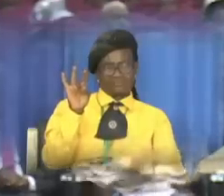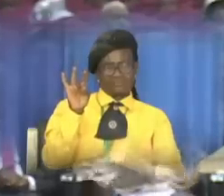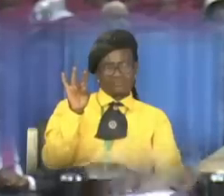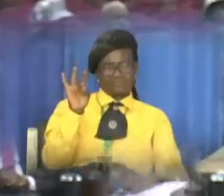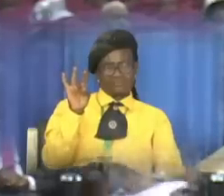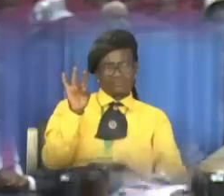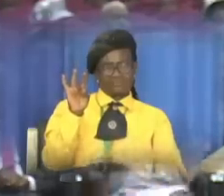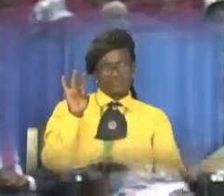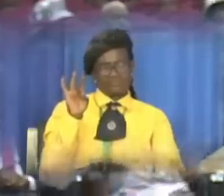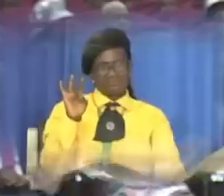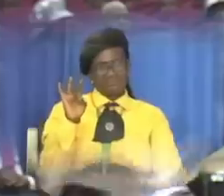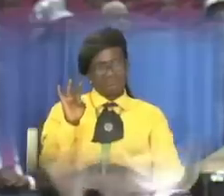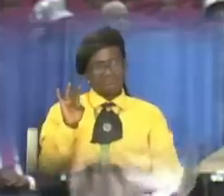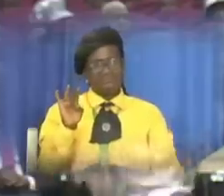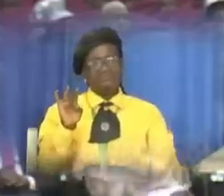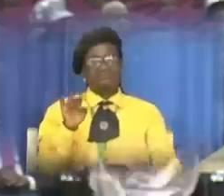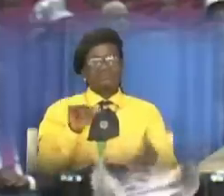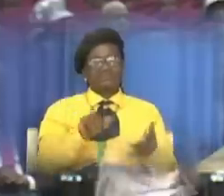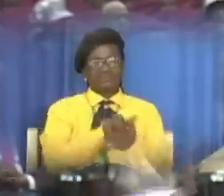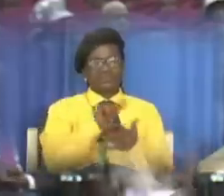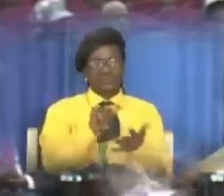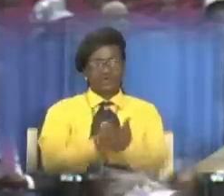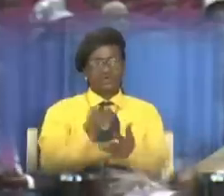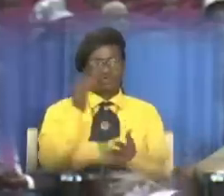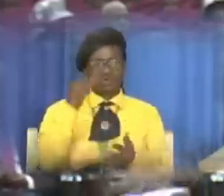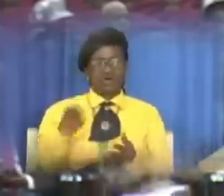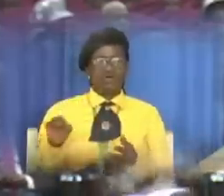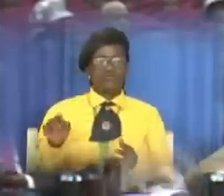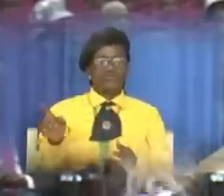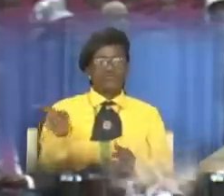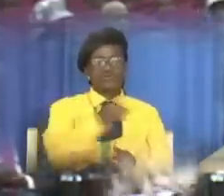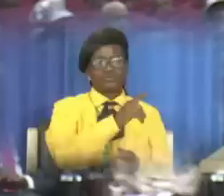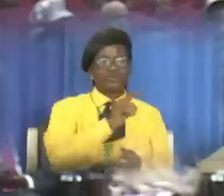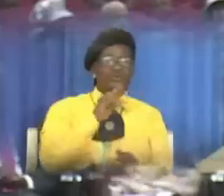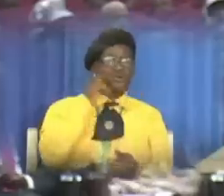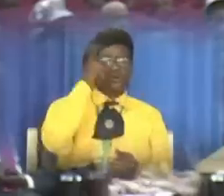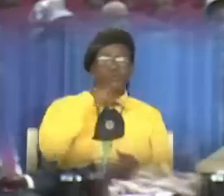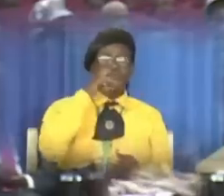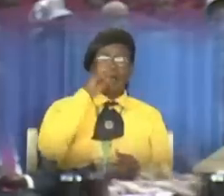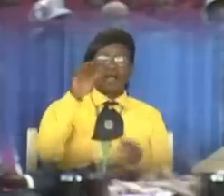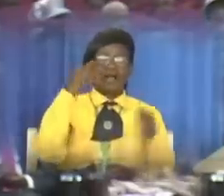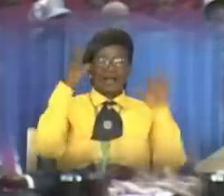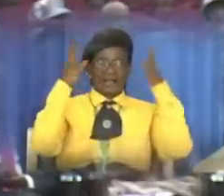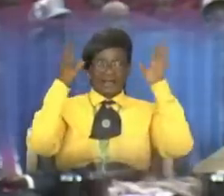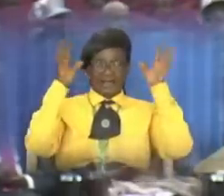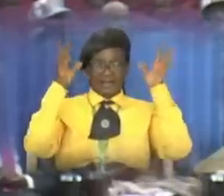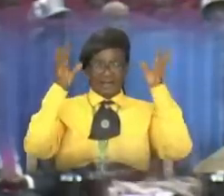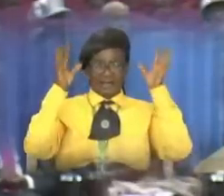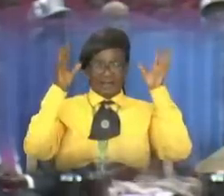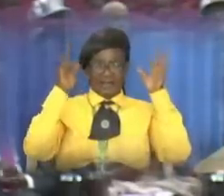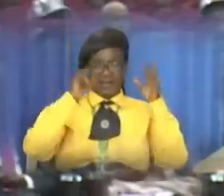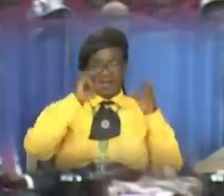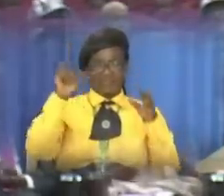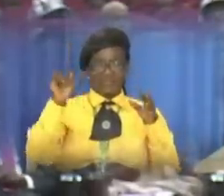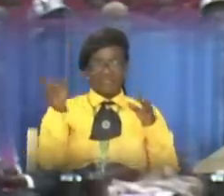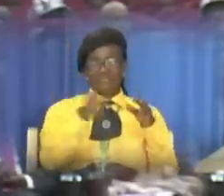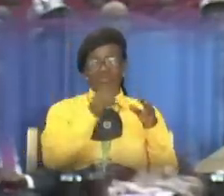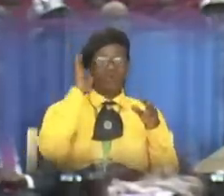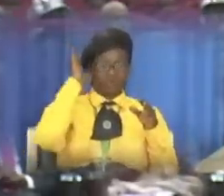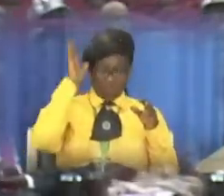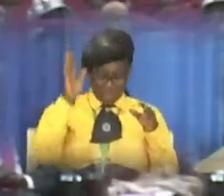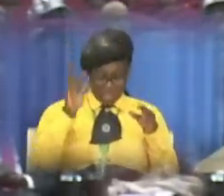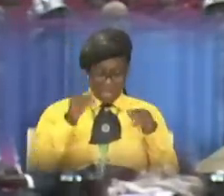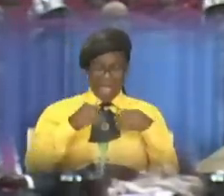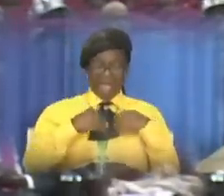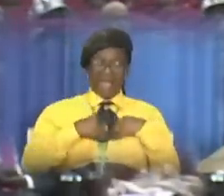As for those of you who are clapping, you will have a lot to clap about this year. In the mighty name of Jesus